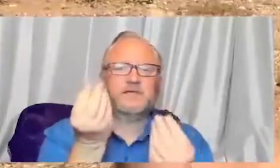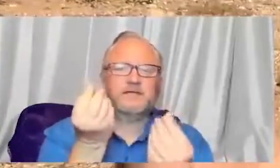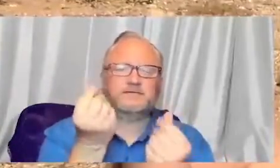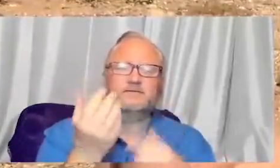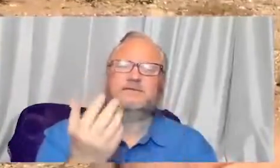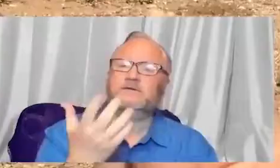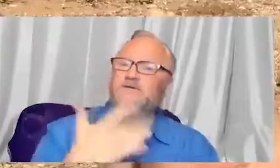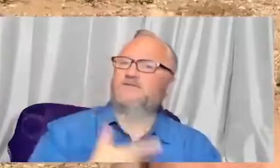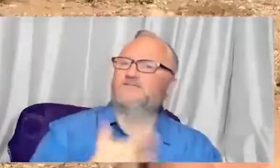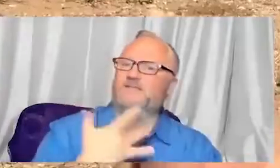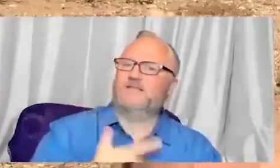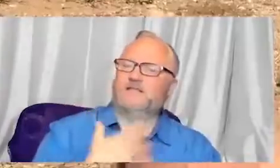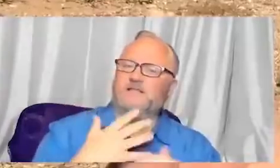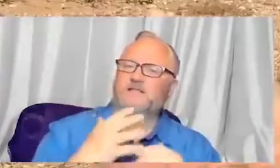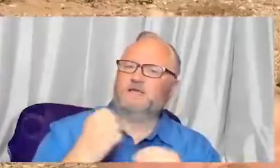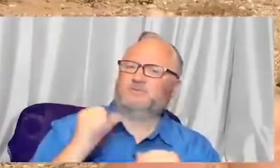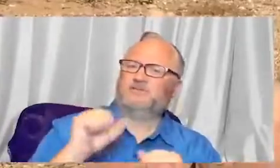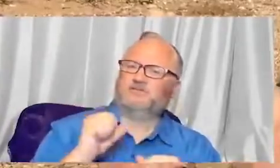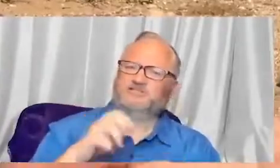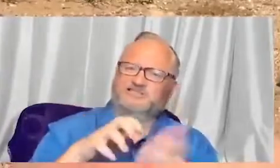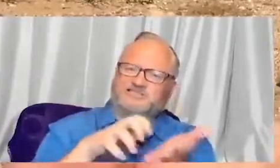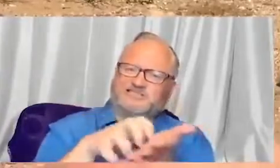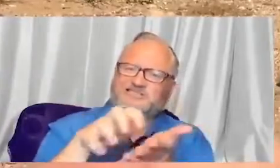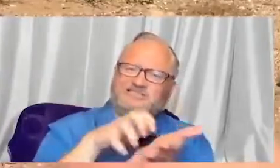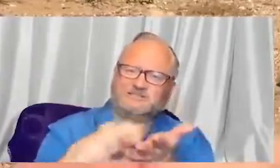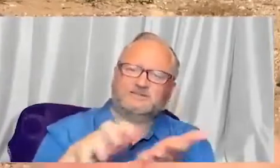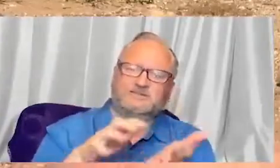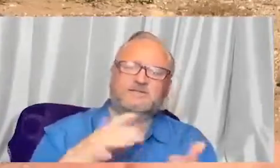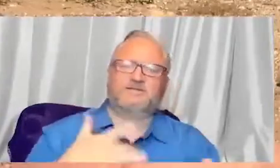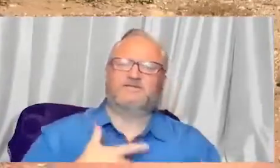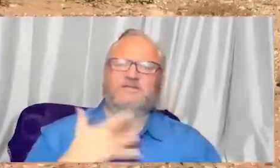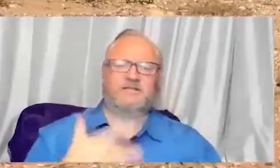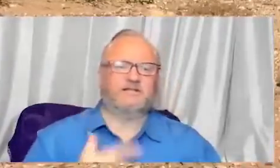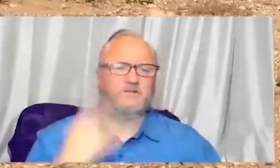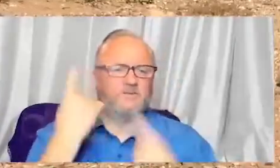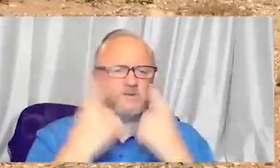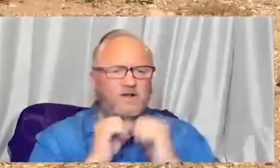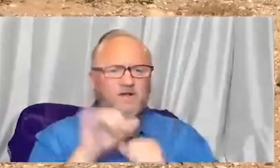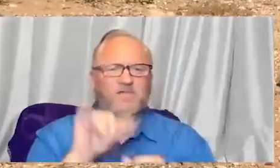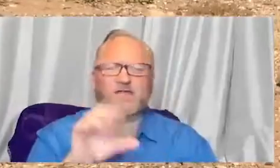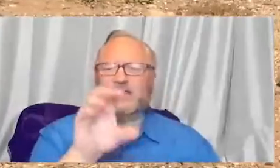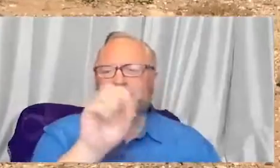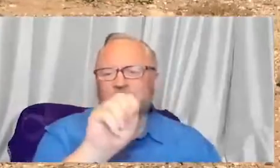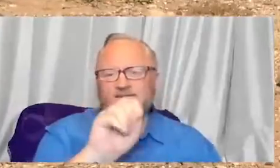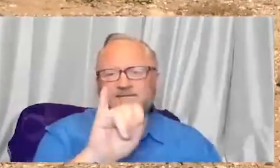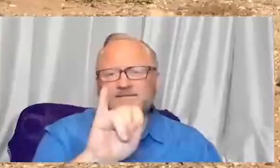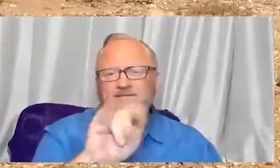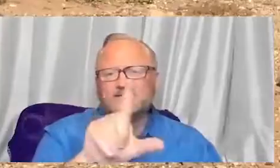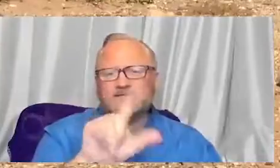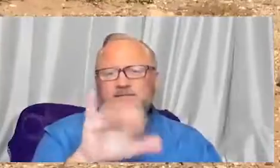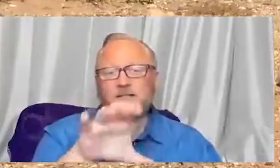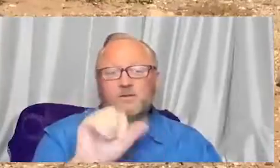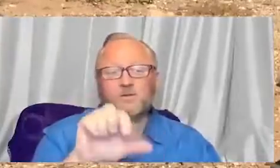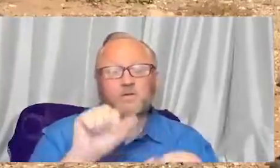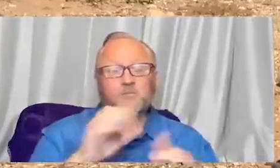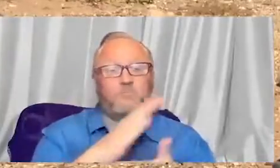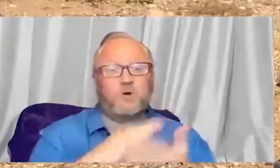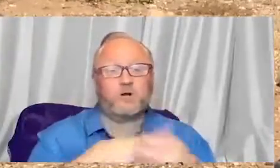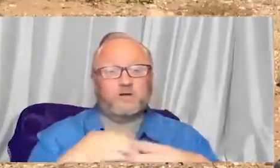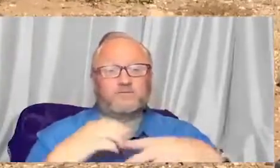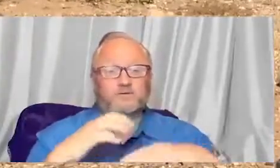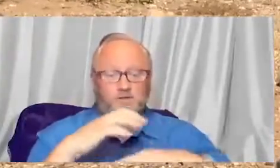its resilient grittiness. Wonder at how this silica may have been part of the shell of a